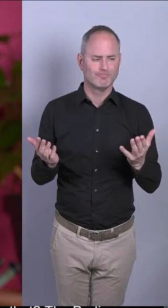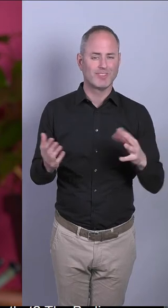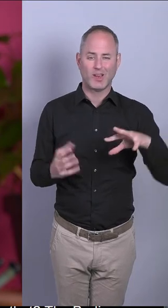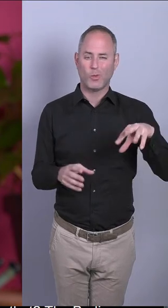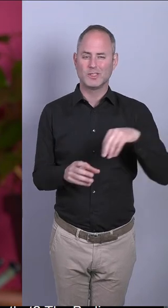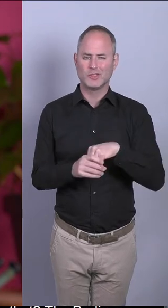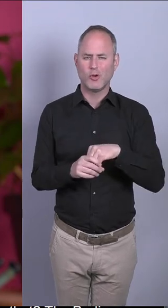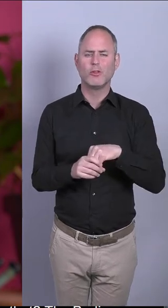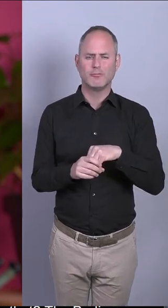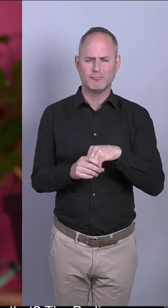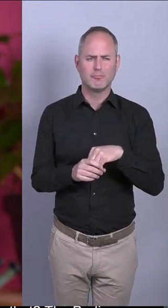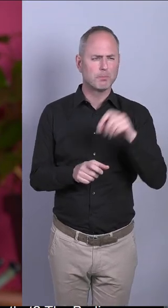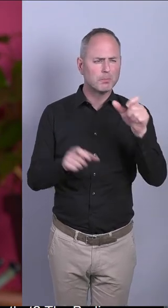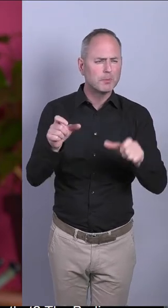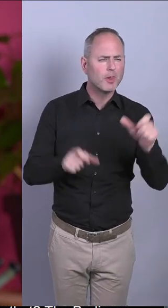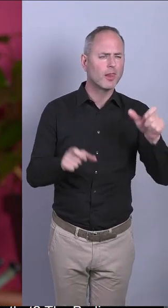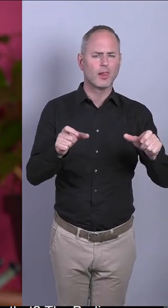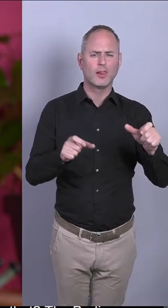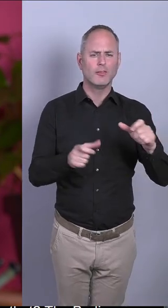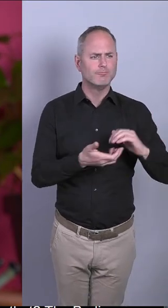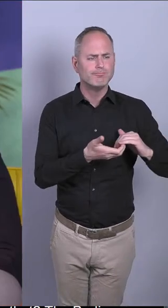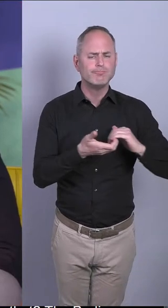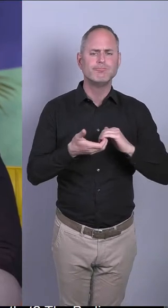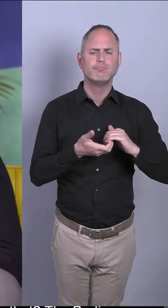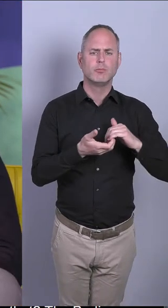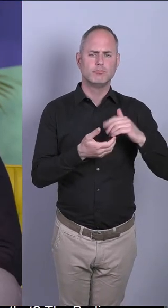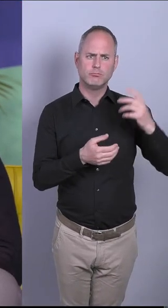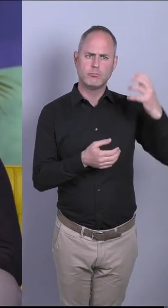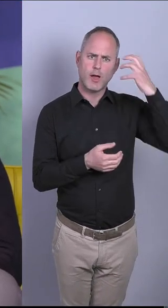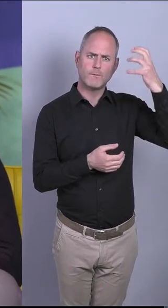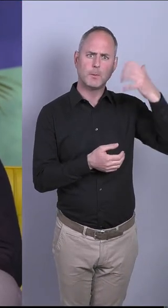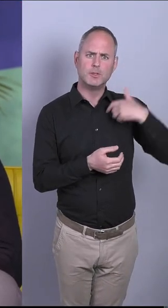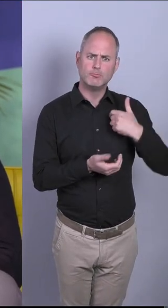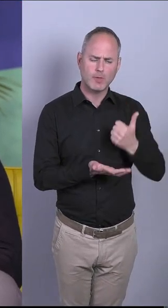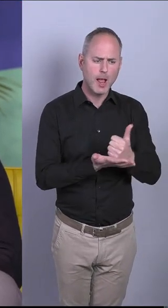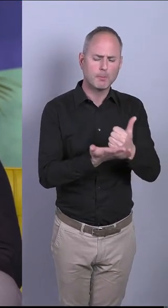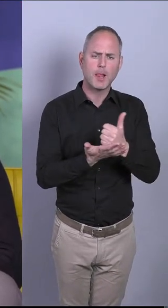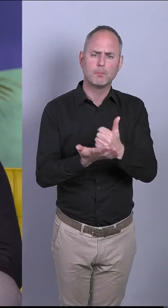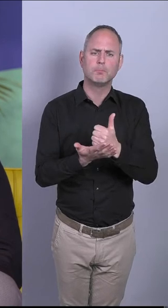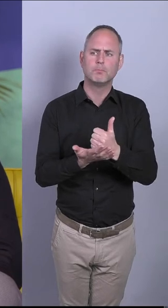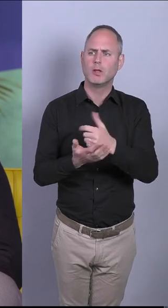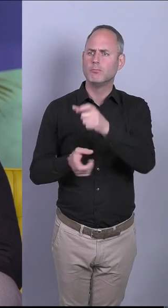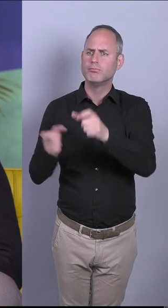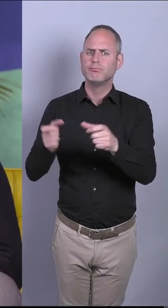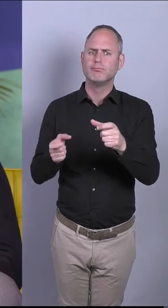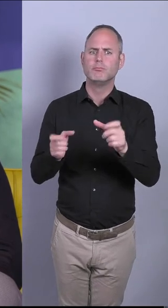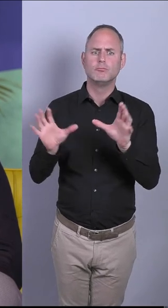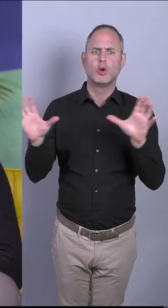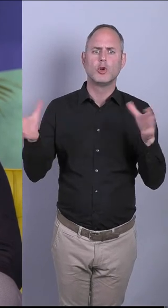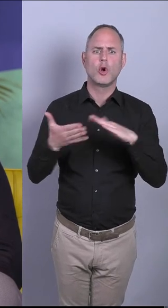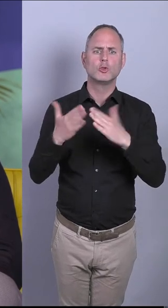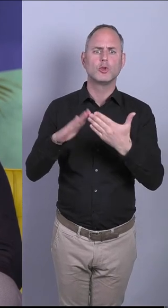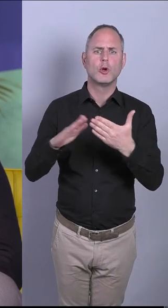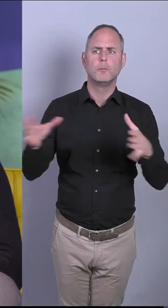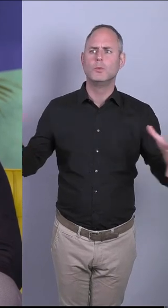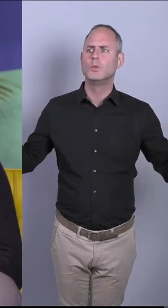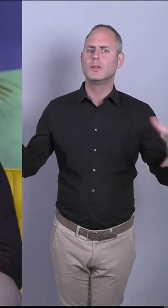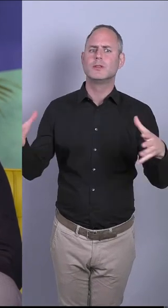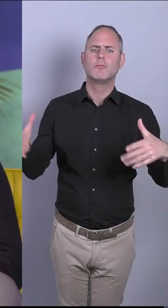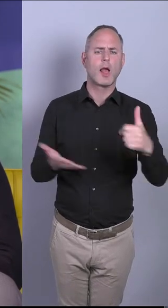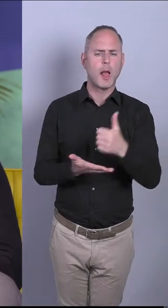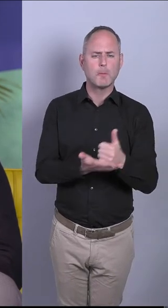Inclusion is something that everybody must be aware of in administration, in society. And we have many events. We